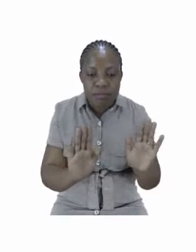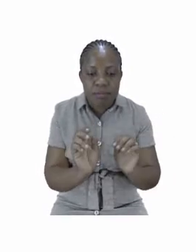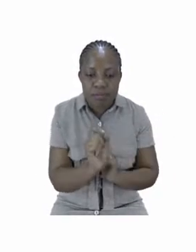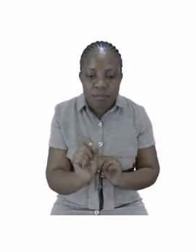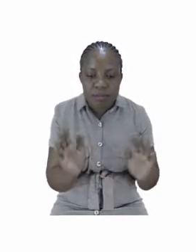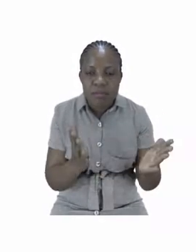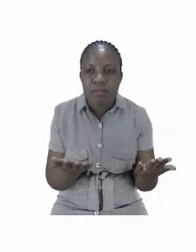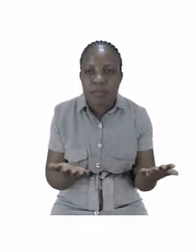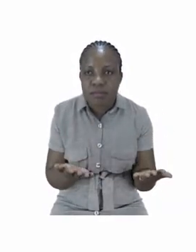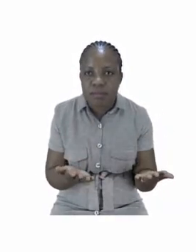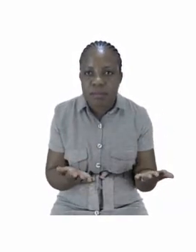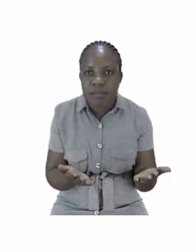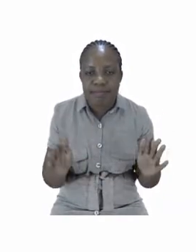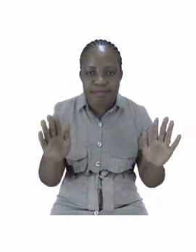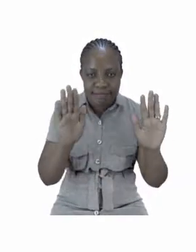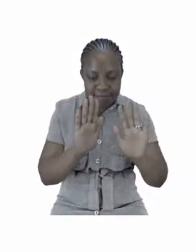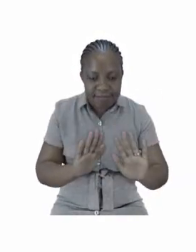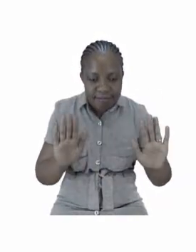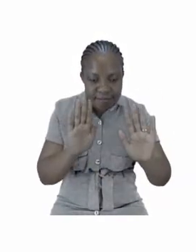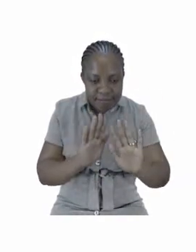These are my colors.